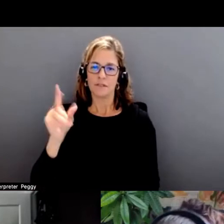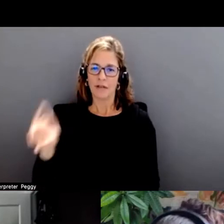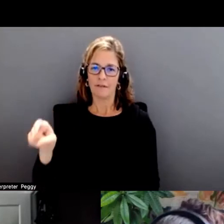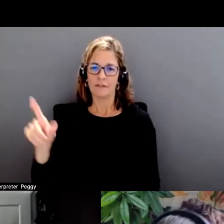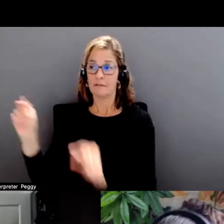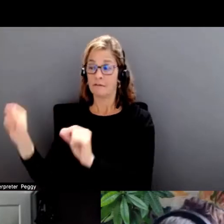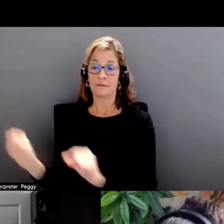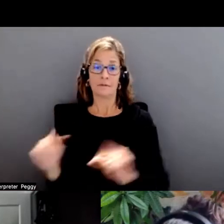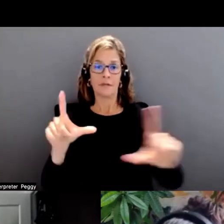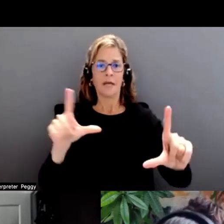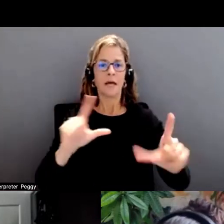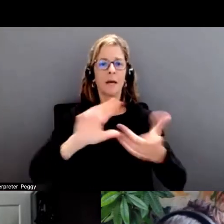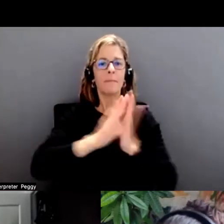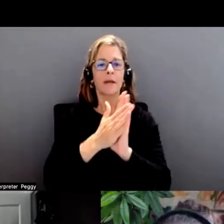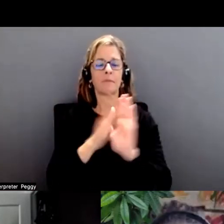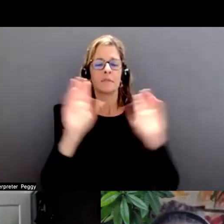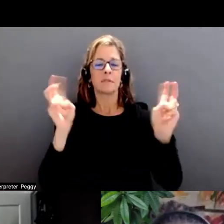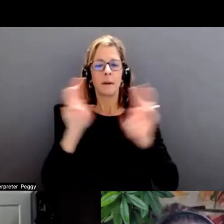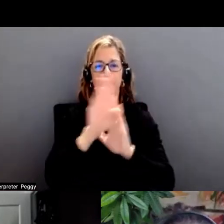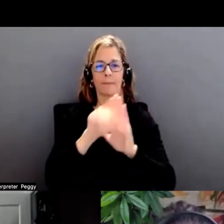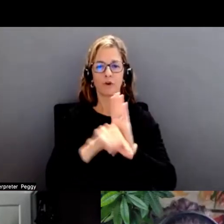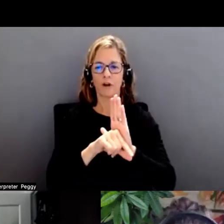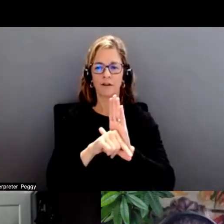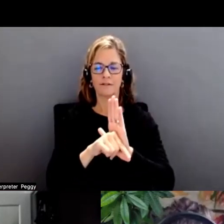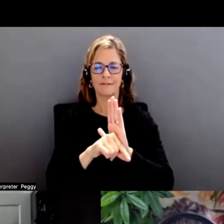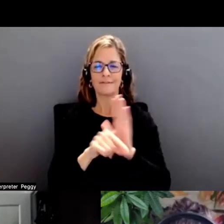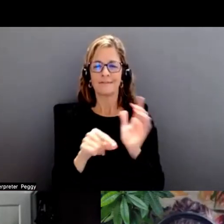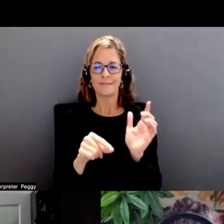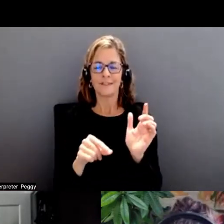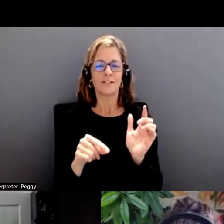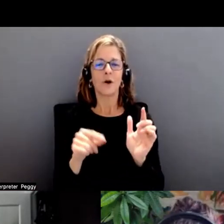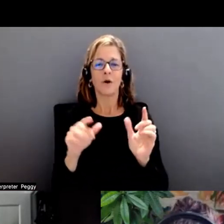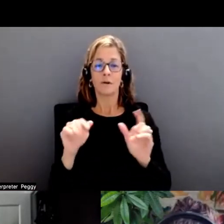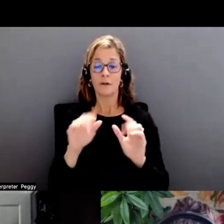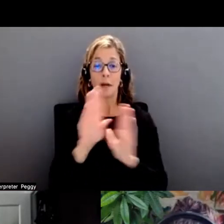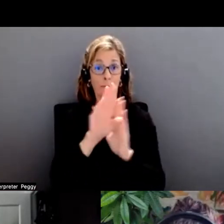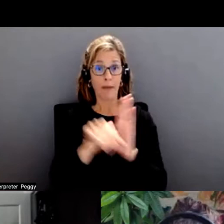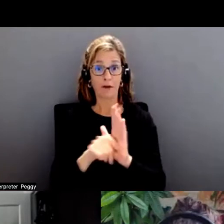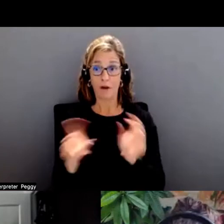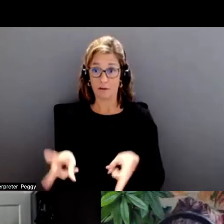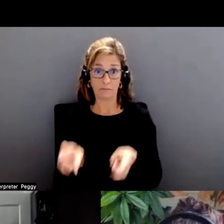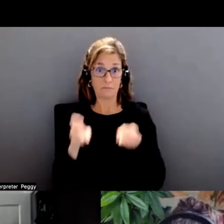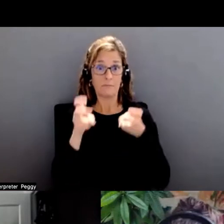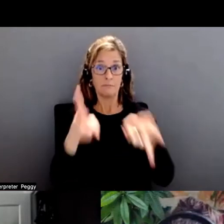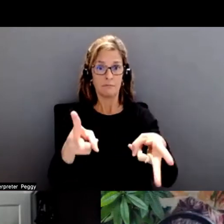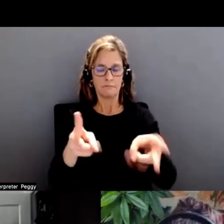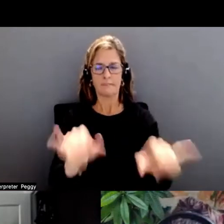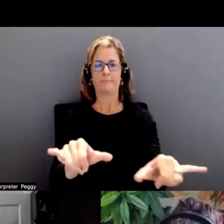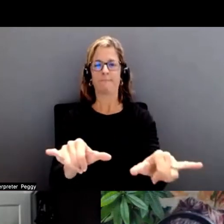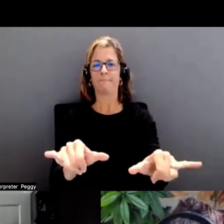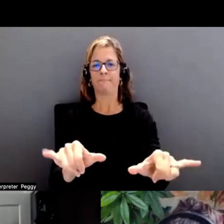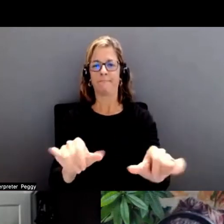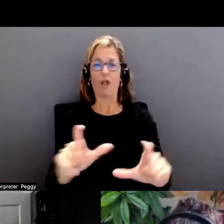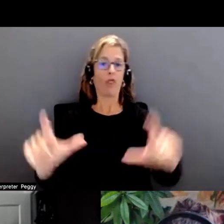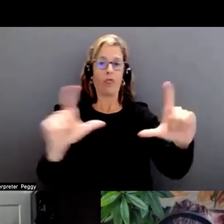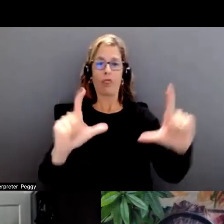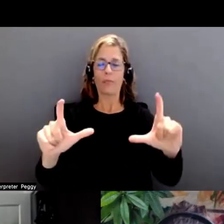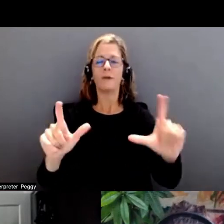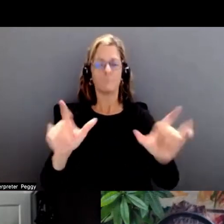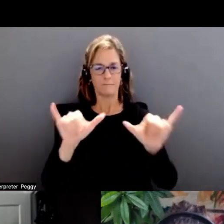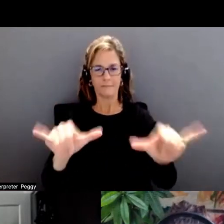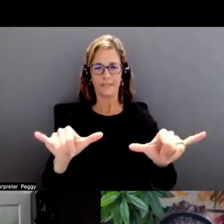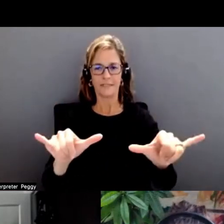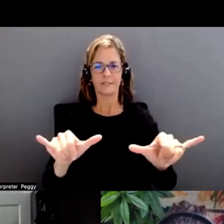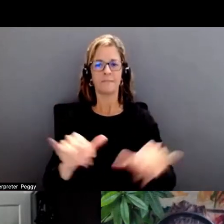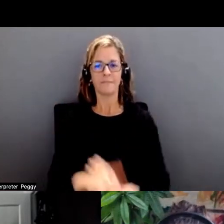background. So in that way, it's not something that can actually move. It's something that's just there set